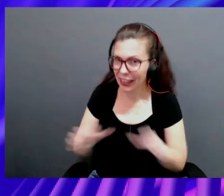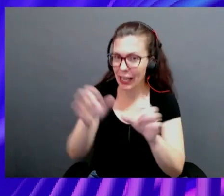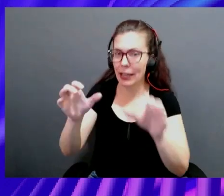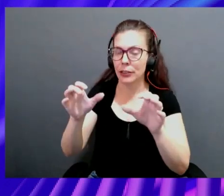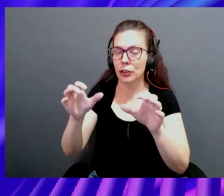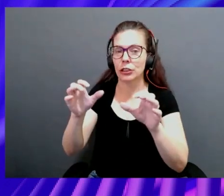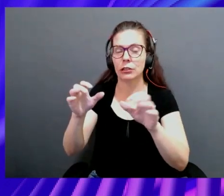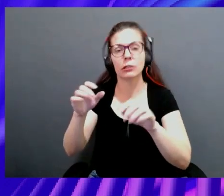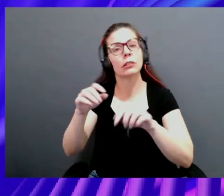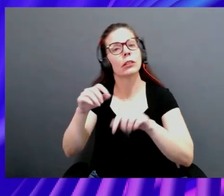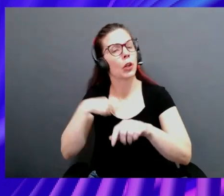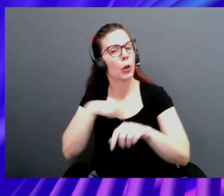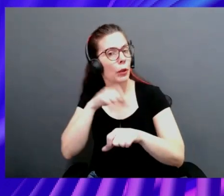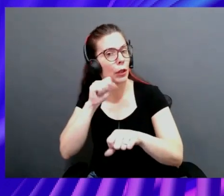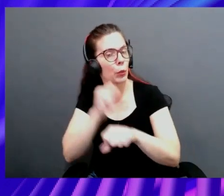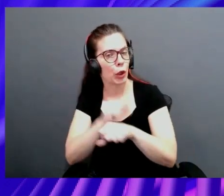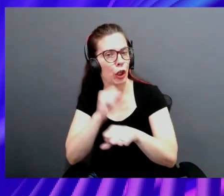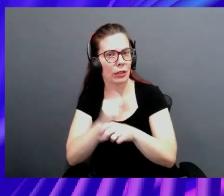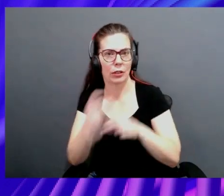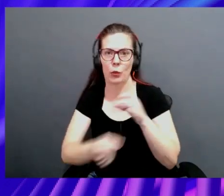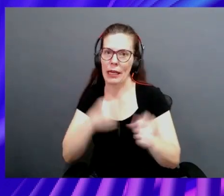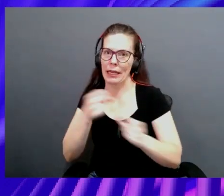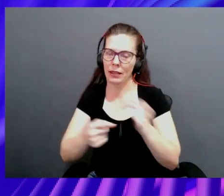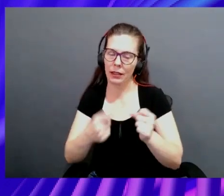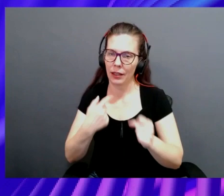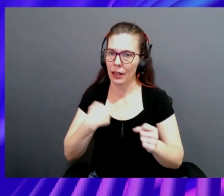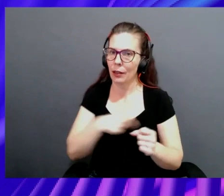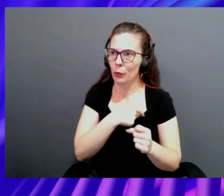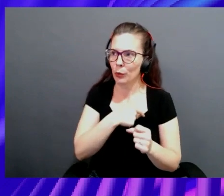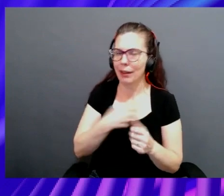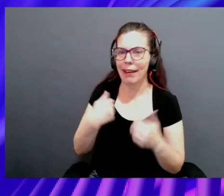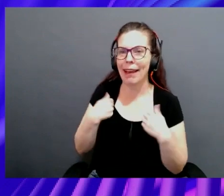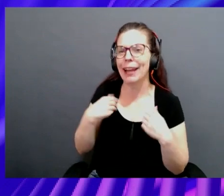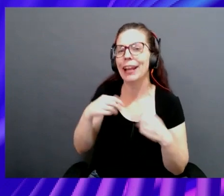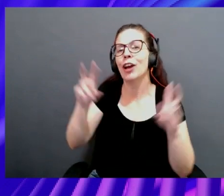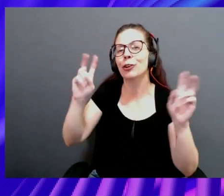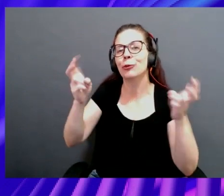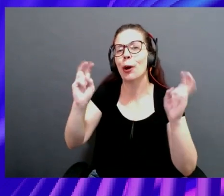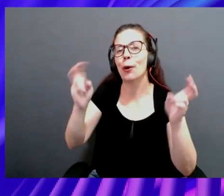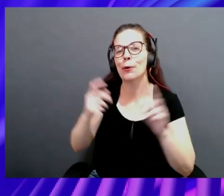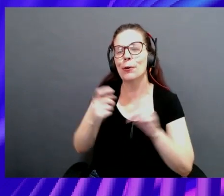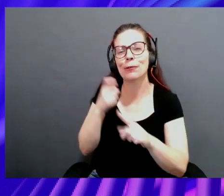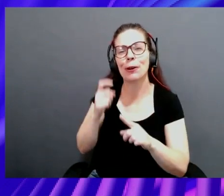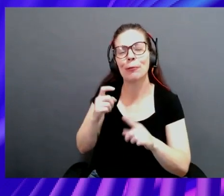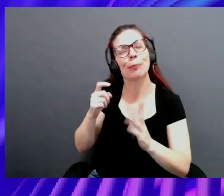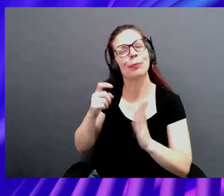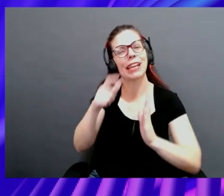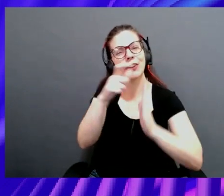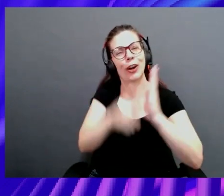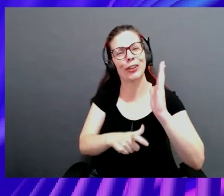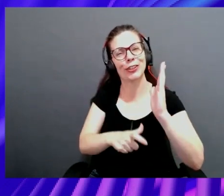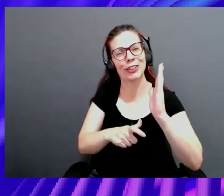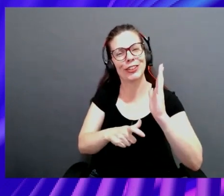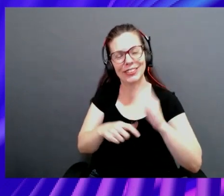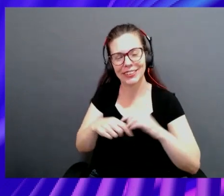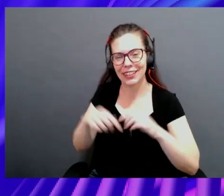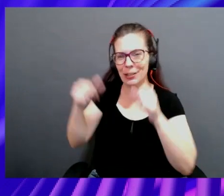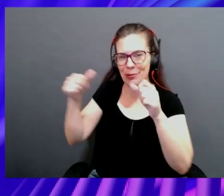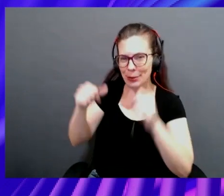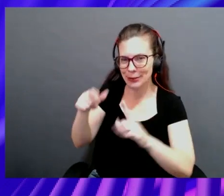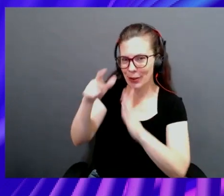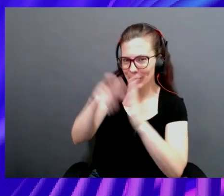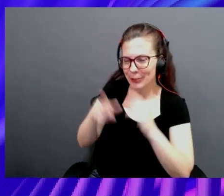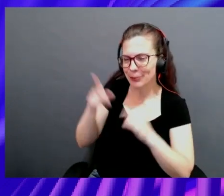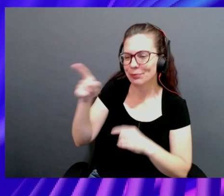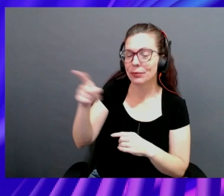things very, very quickly. We actually had a quote from an article that got posted that said, when